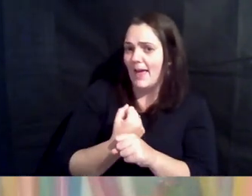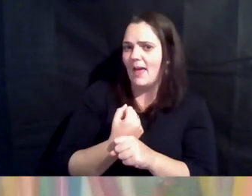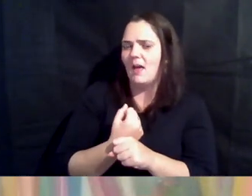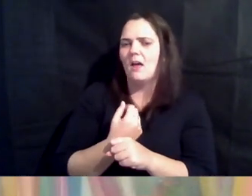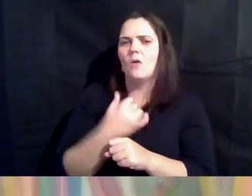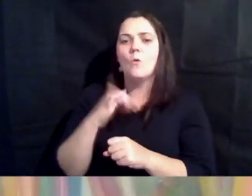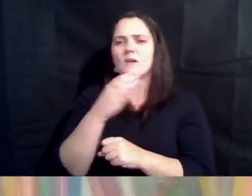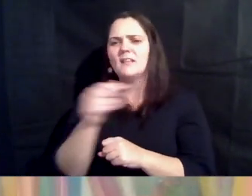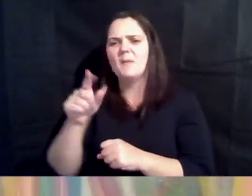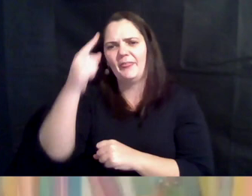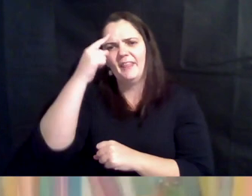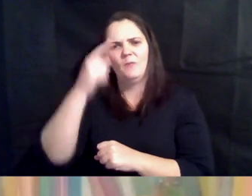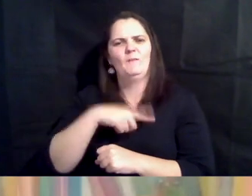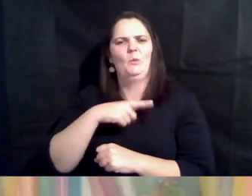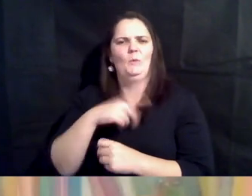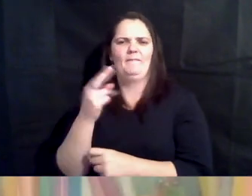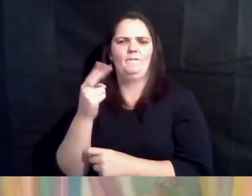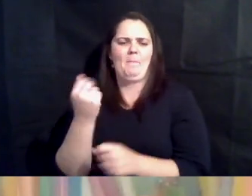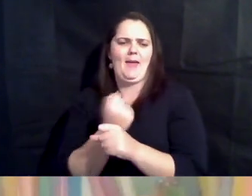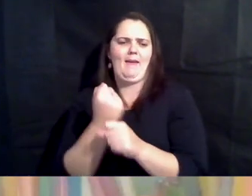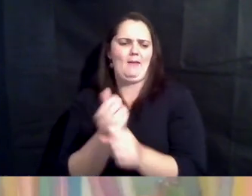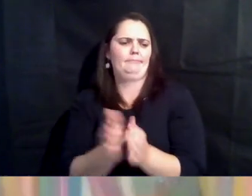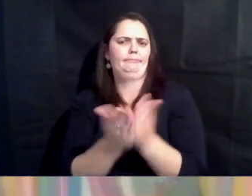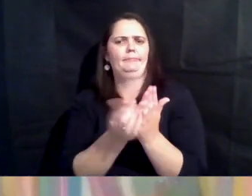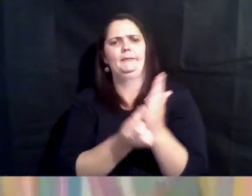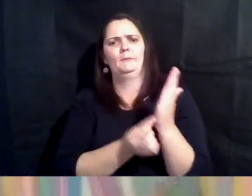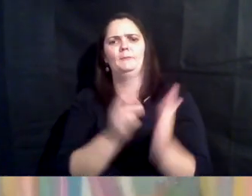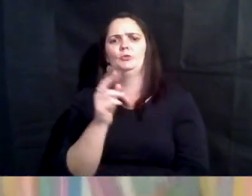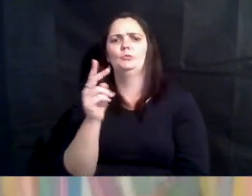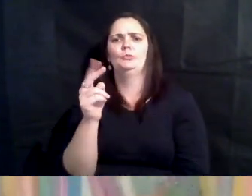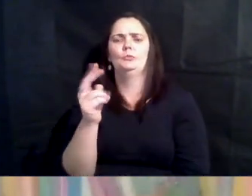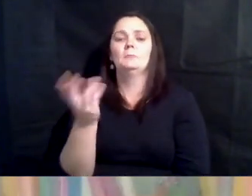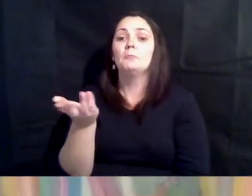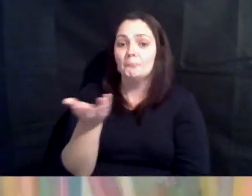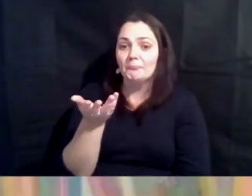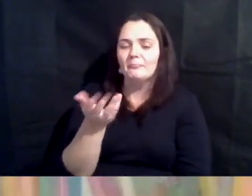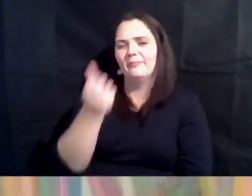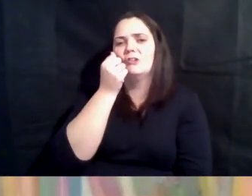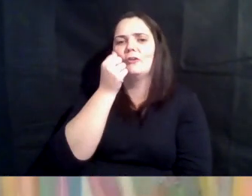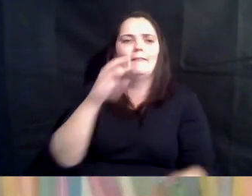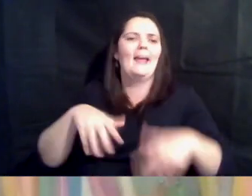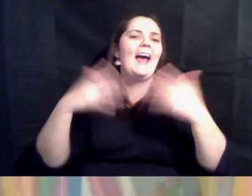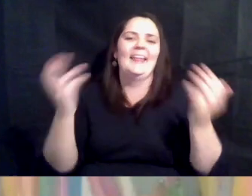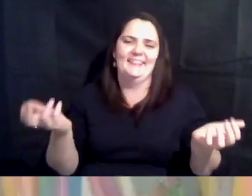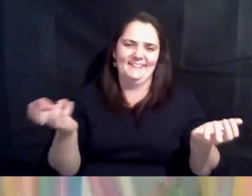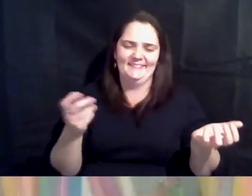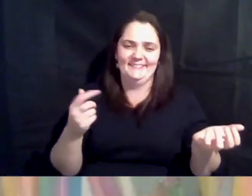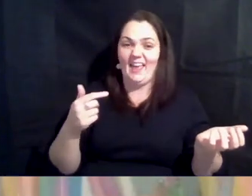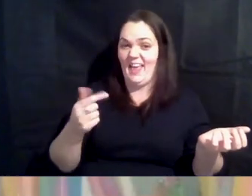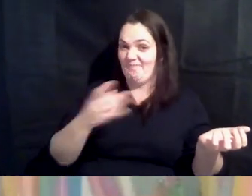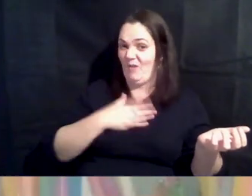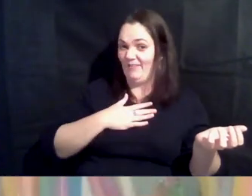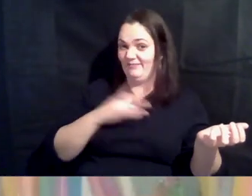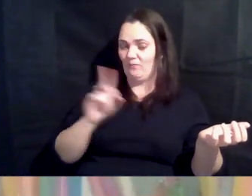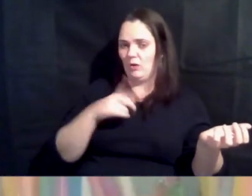is the point of making a journal, or places to find inspiration. I said all of the above, but you've seen how much I can chat